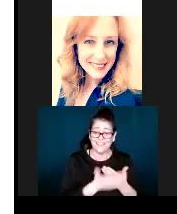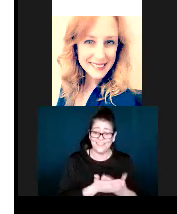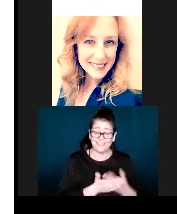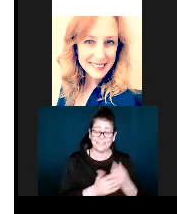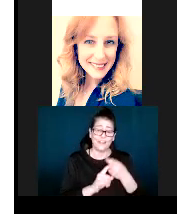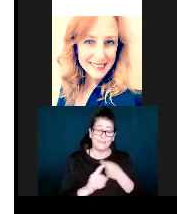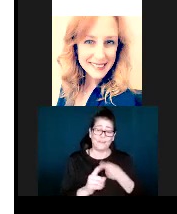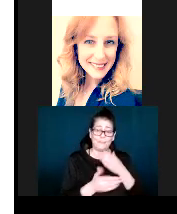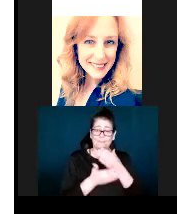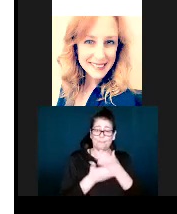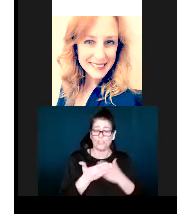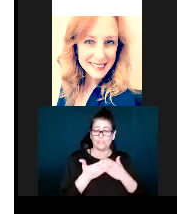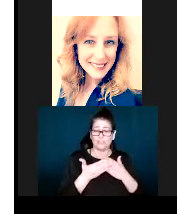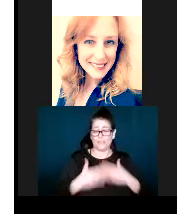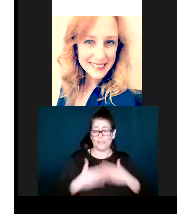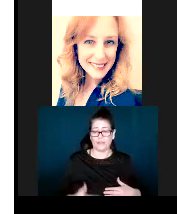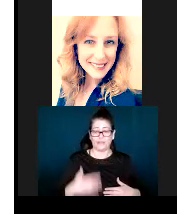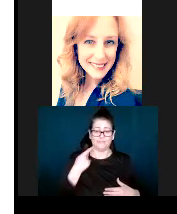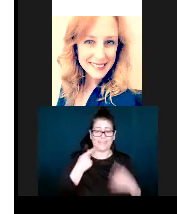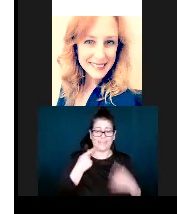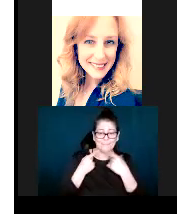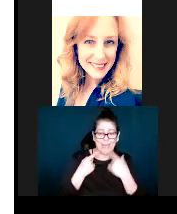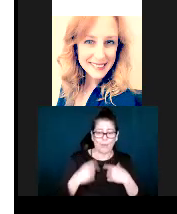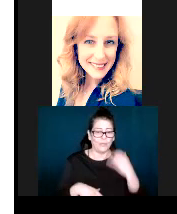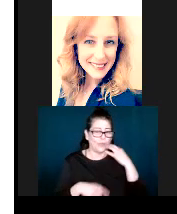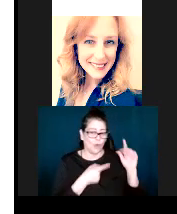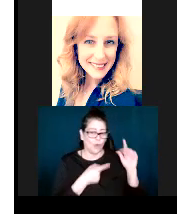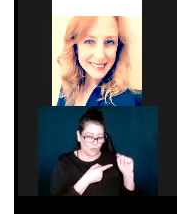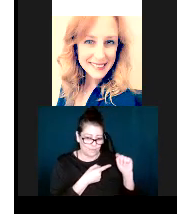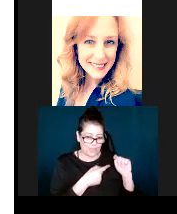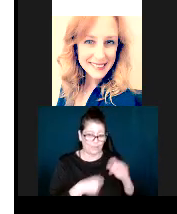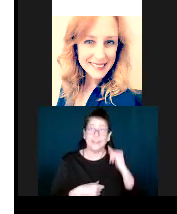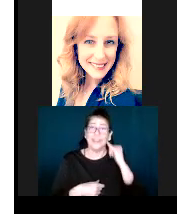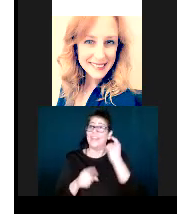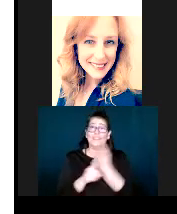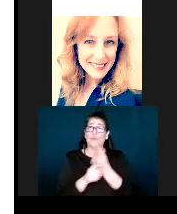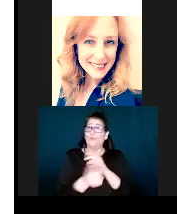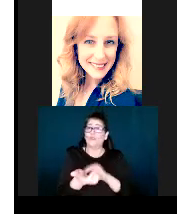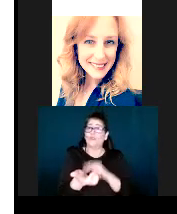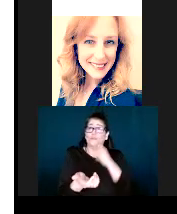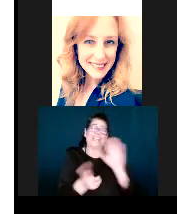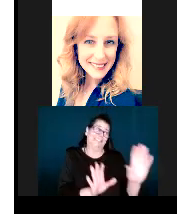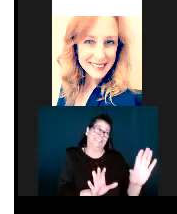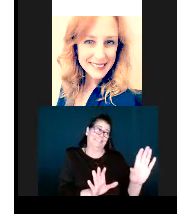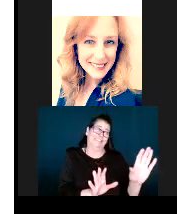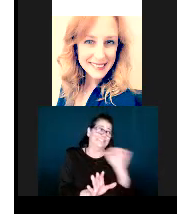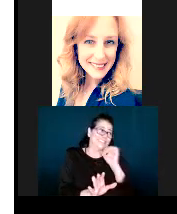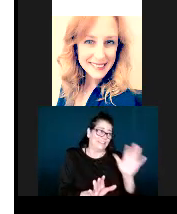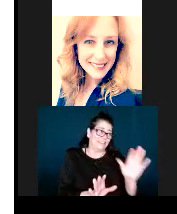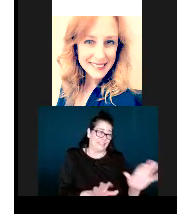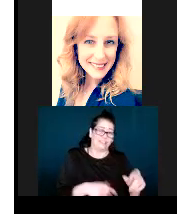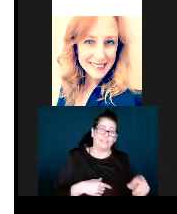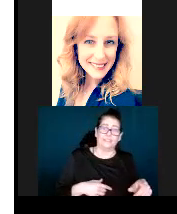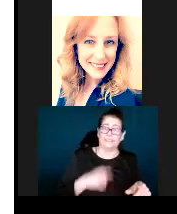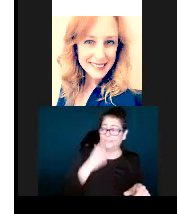body. So drinking and going to the bathroom, if it's appropriate, the nurse may not want them to do that. But you may be like, hey, do you want to drink?